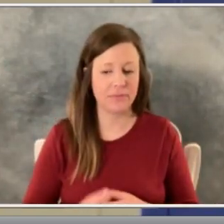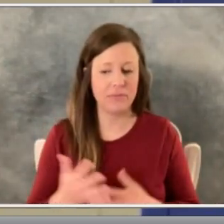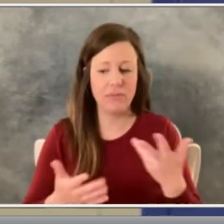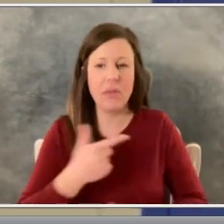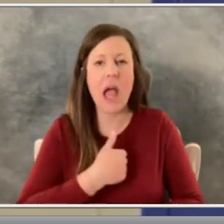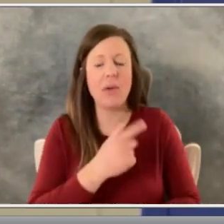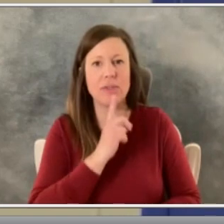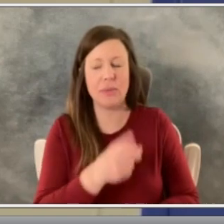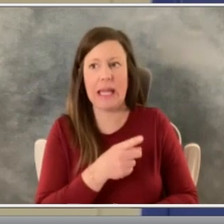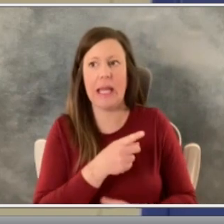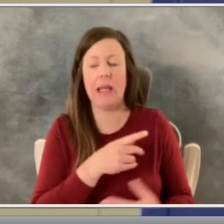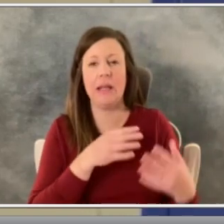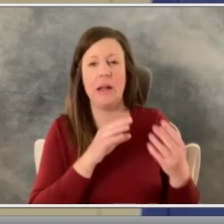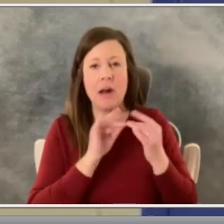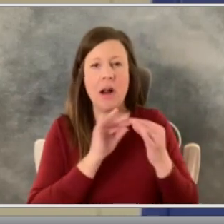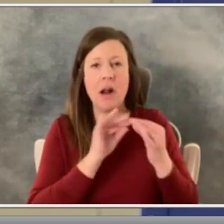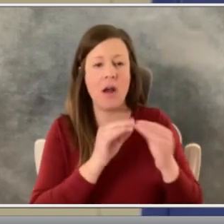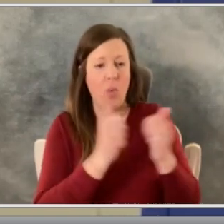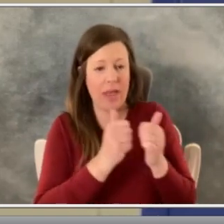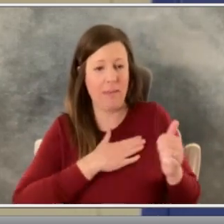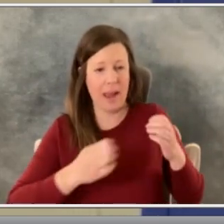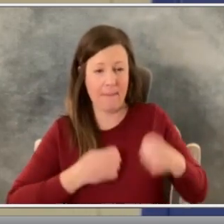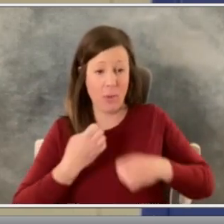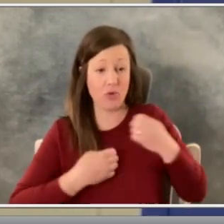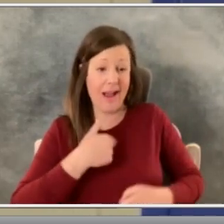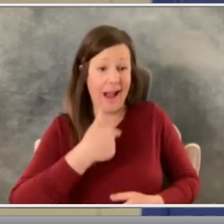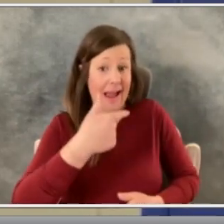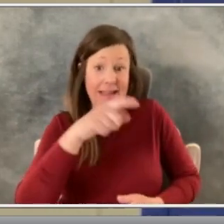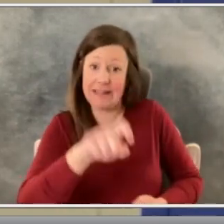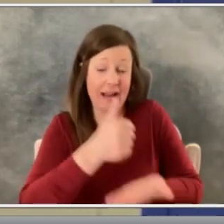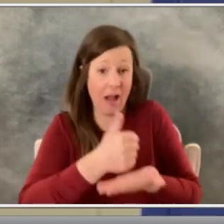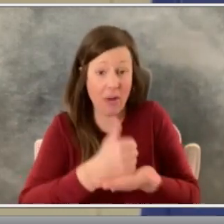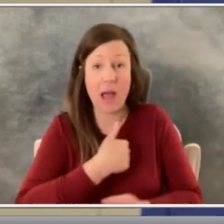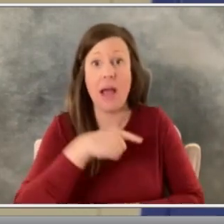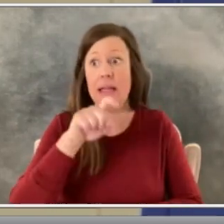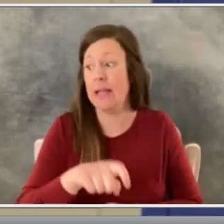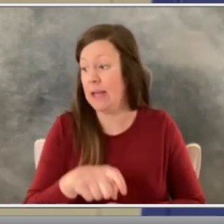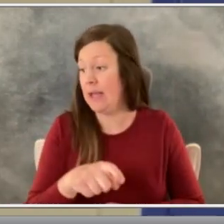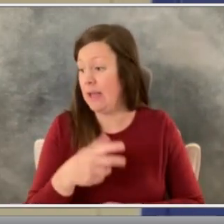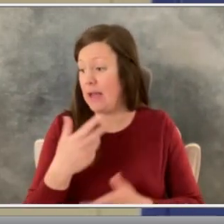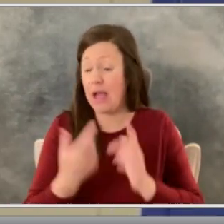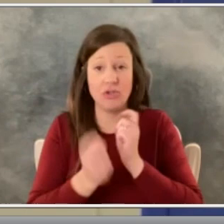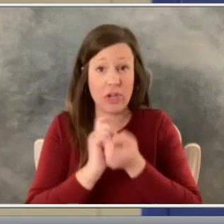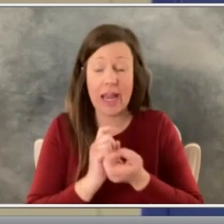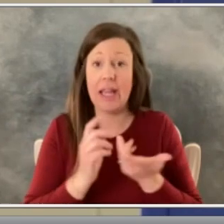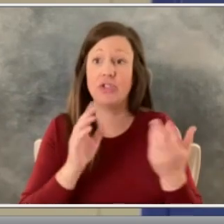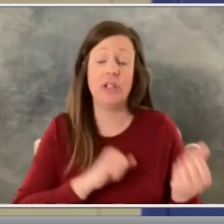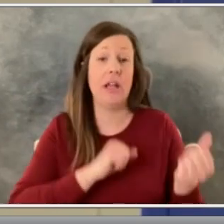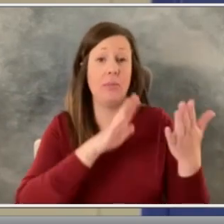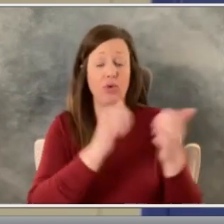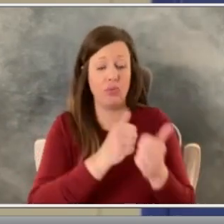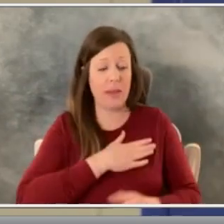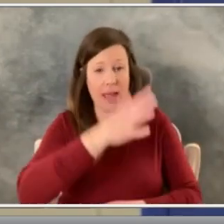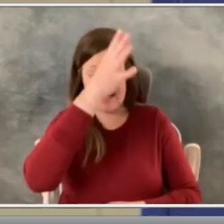emotions, and I needed help. I needed to change the approach that I had with my dad.